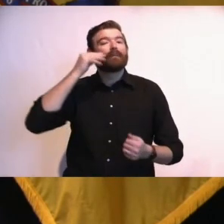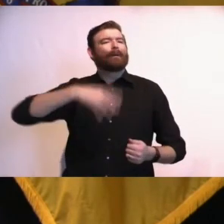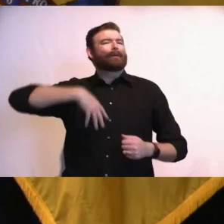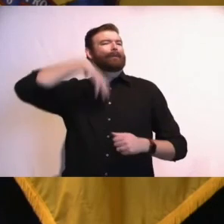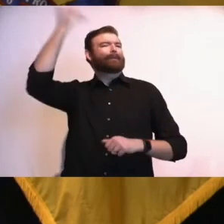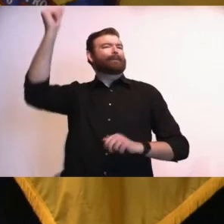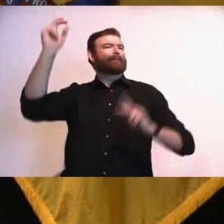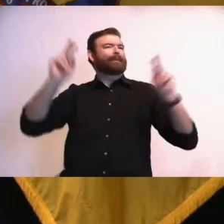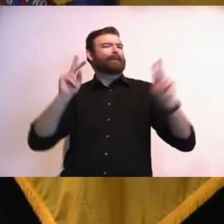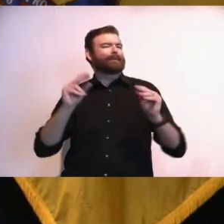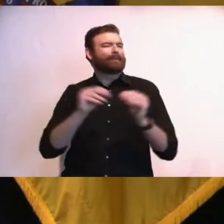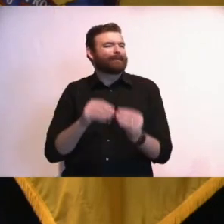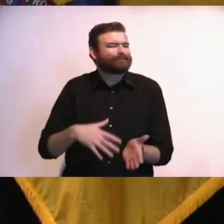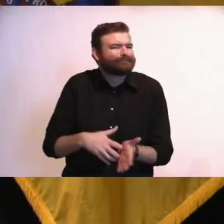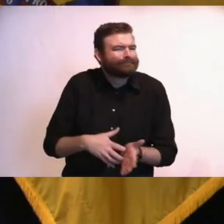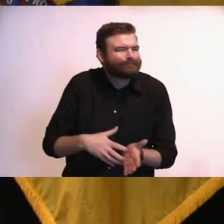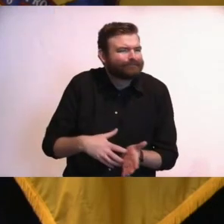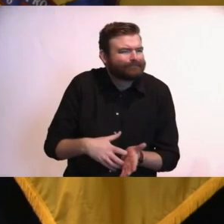this.